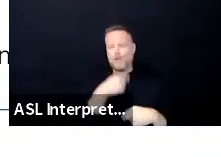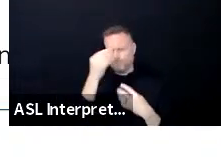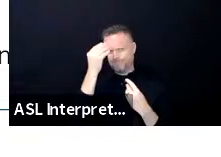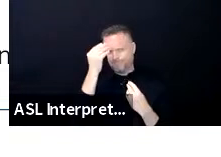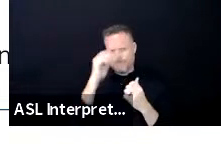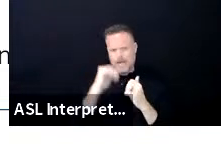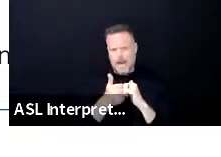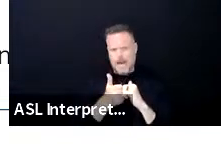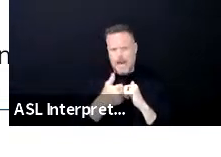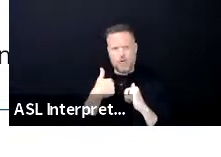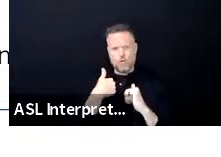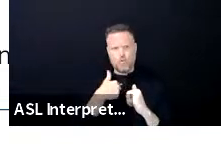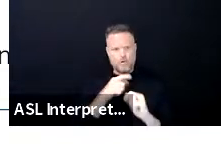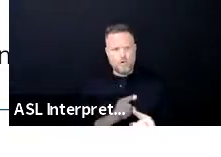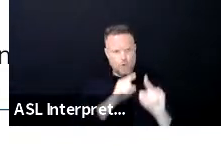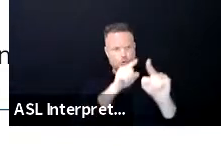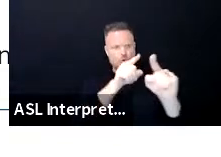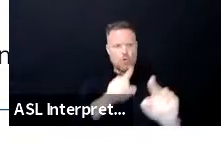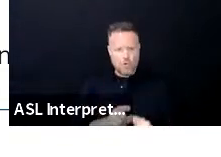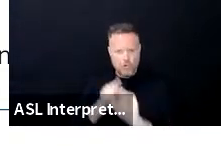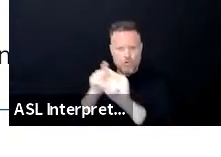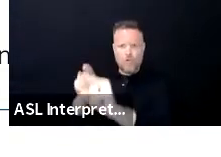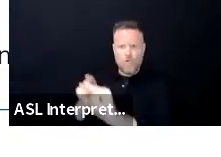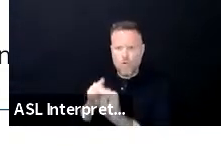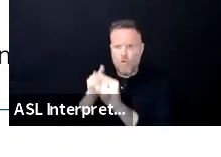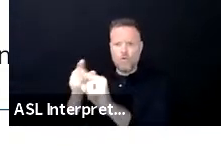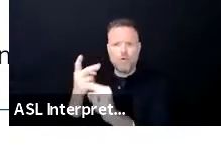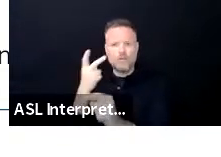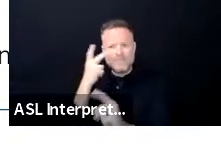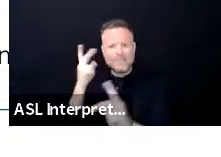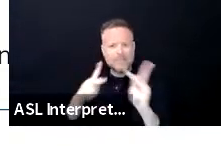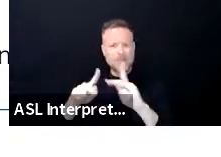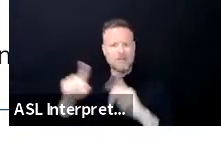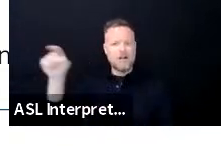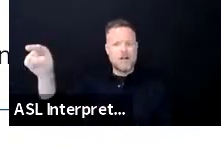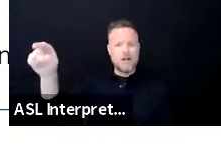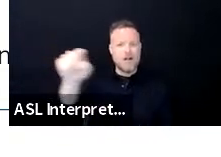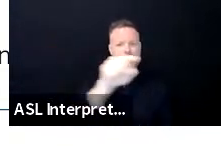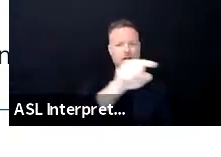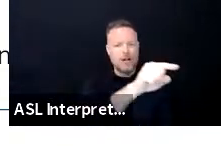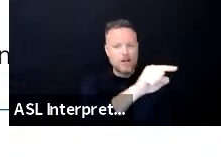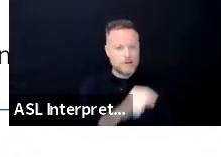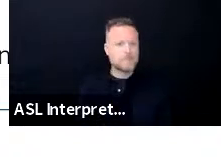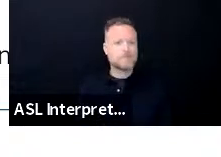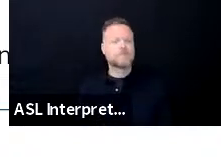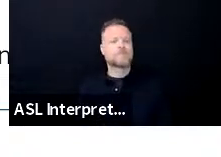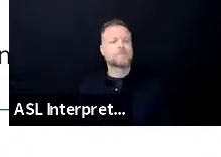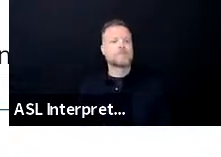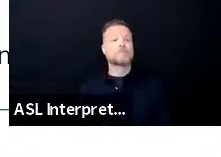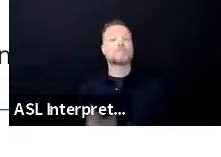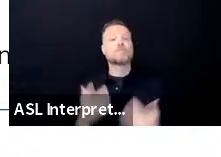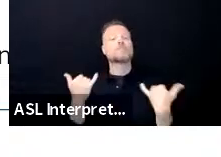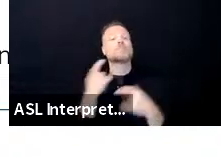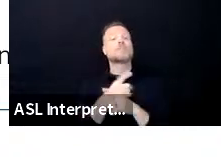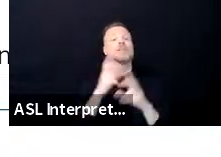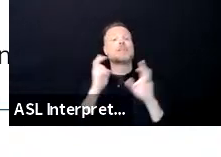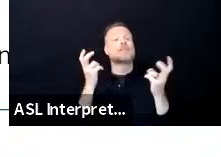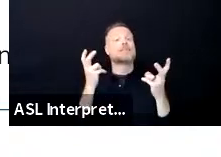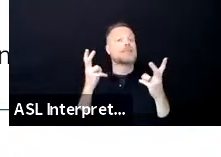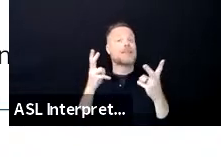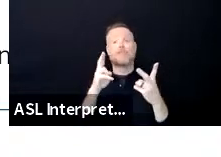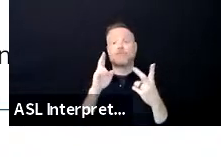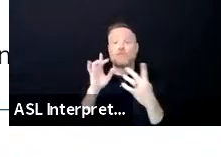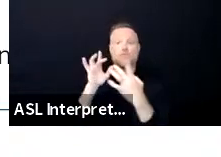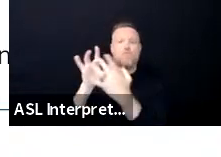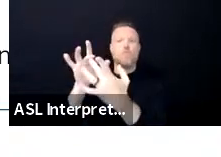get the vaccine to people. So that's kind of in keeping with our theme today, which is going to where people are in